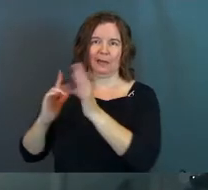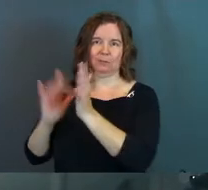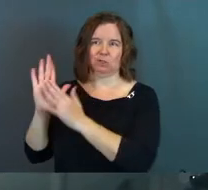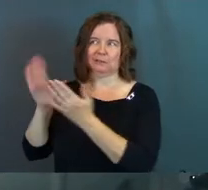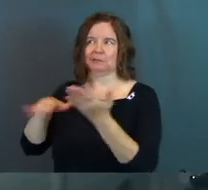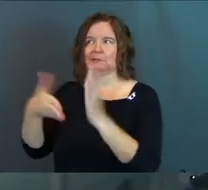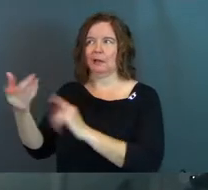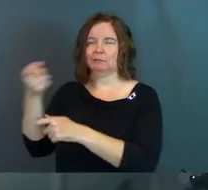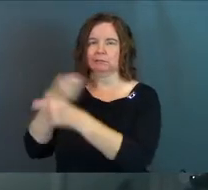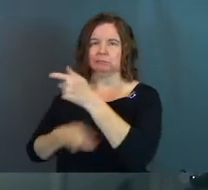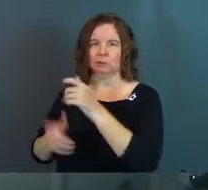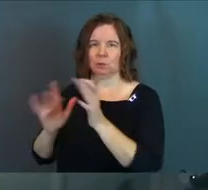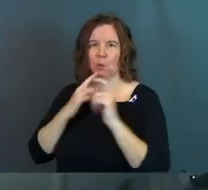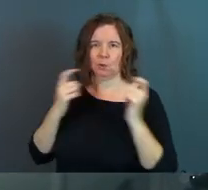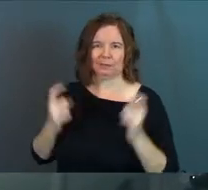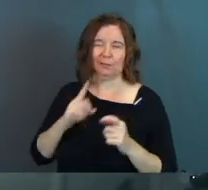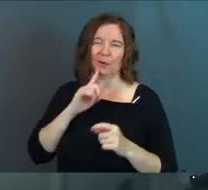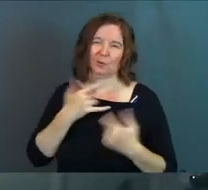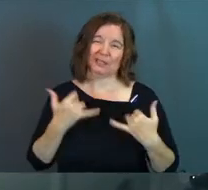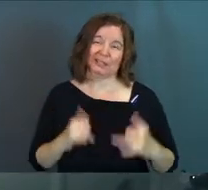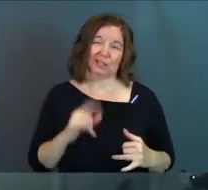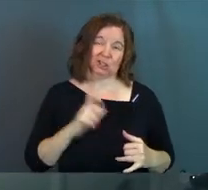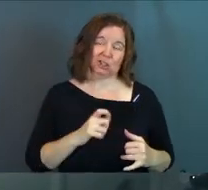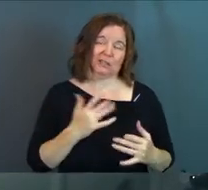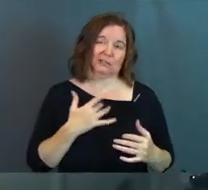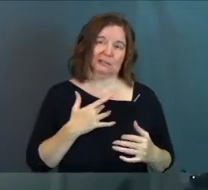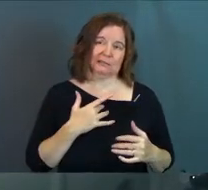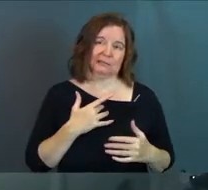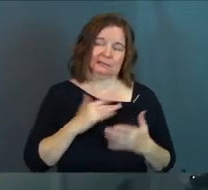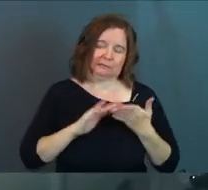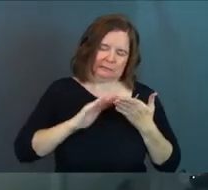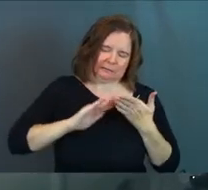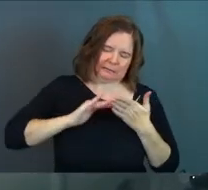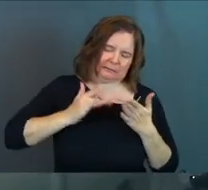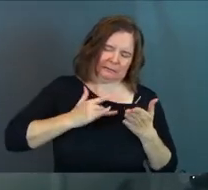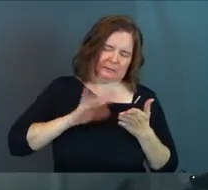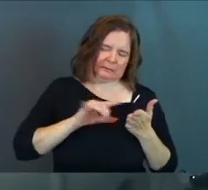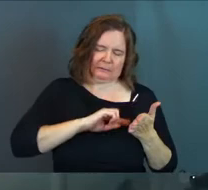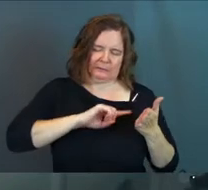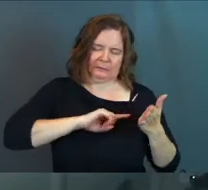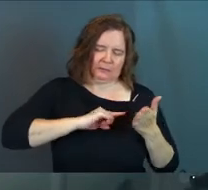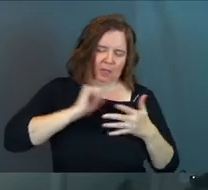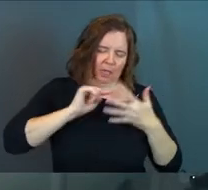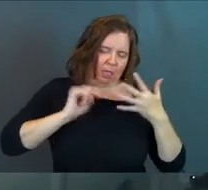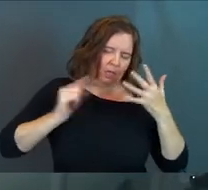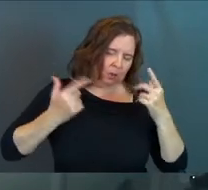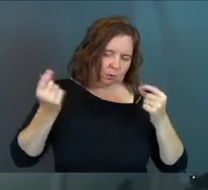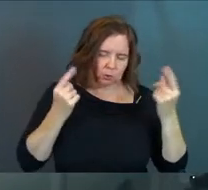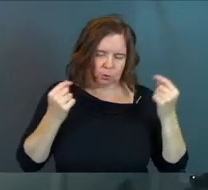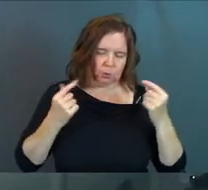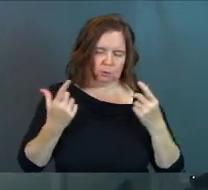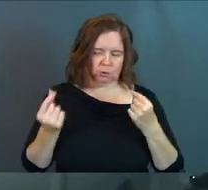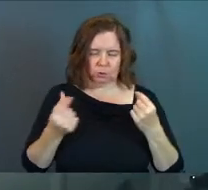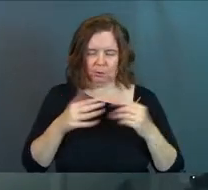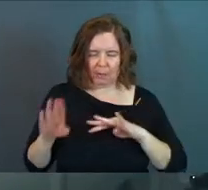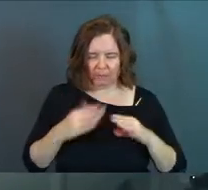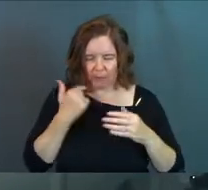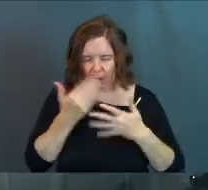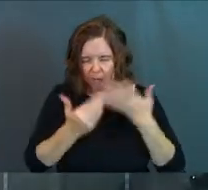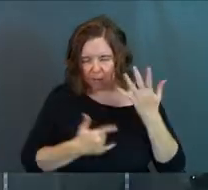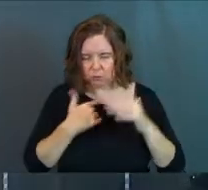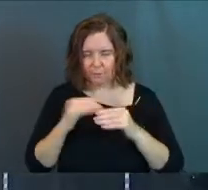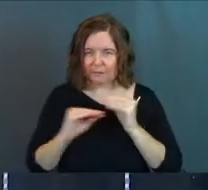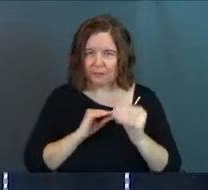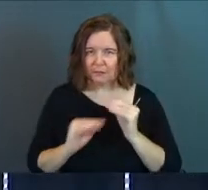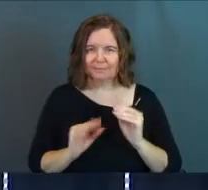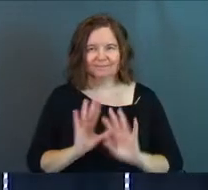Jesus died for your sins, but you really still ought to do some penance, and you still really ought to do some guilt feelings.